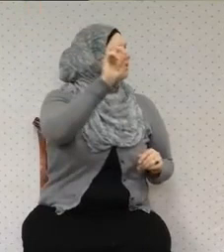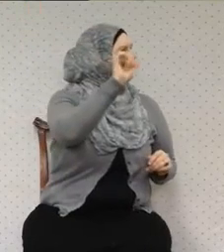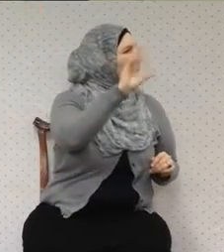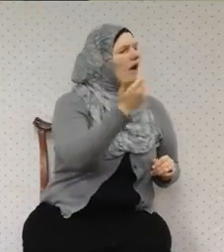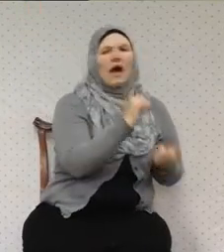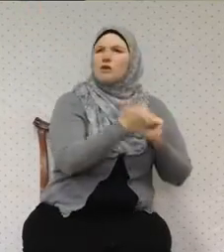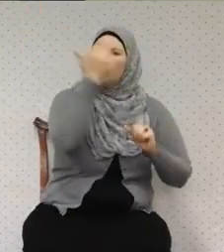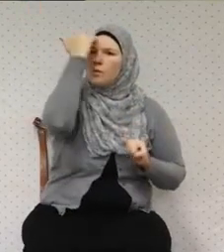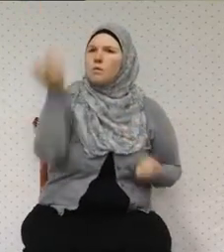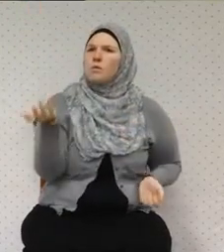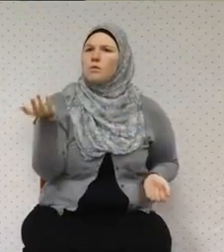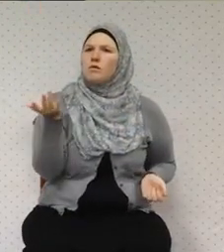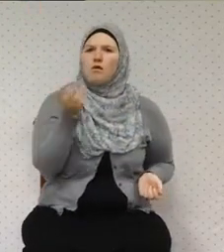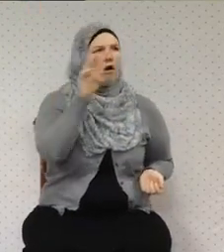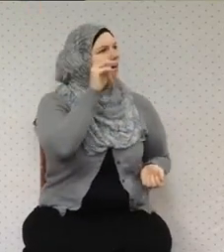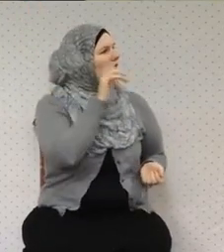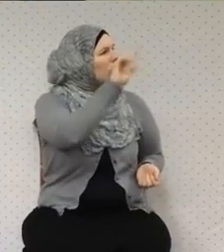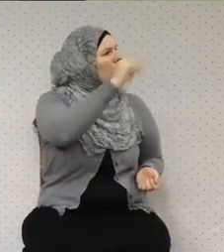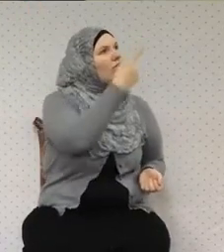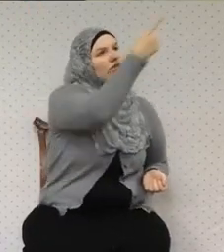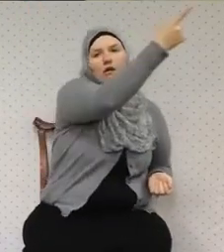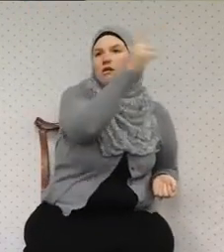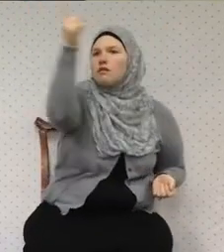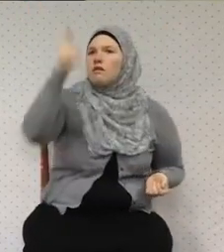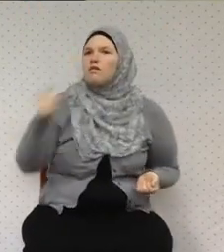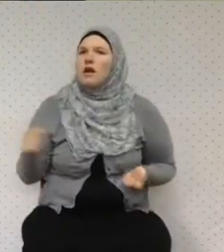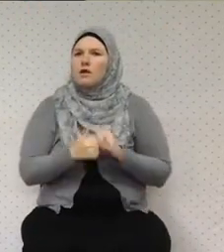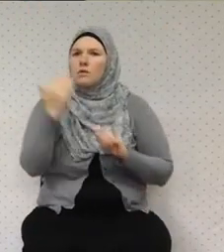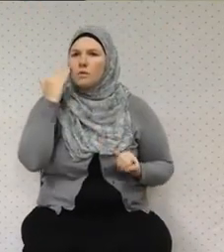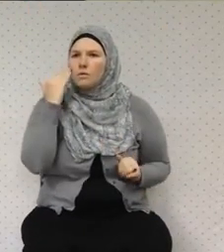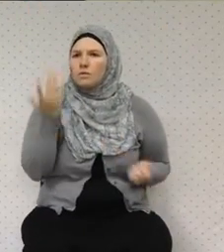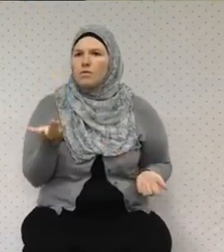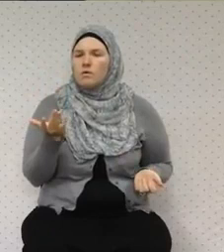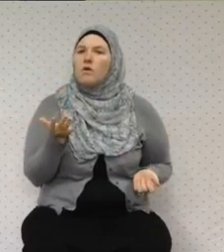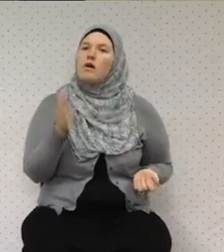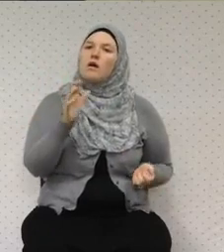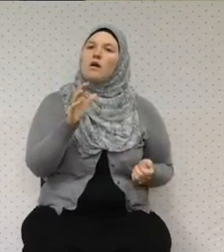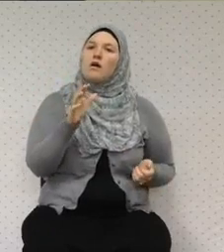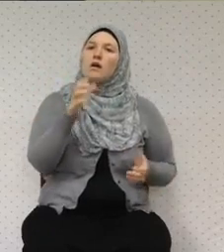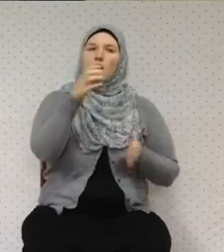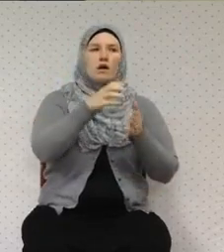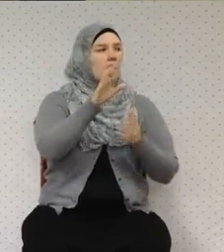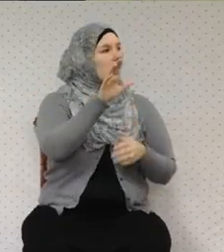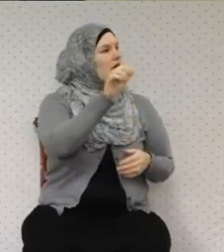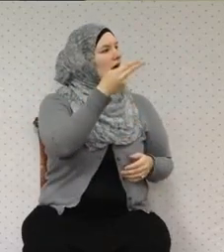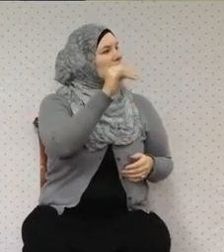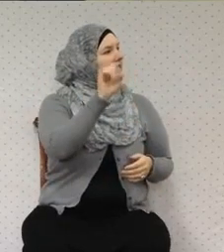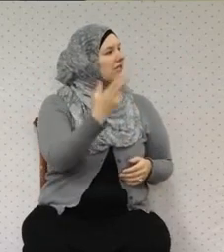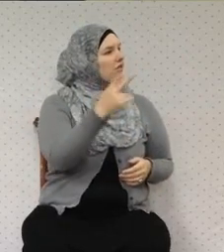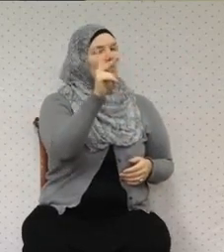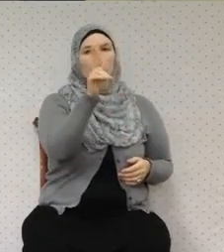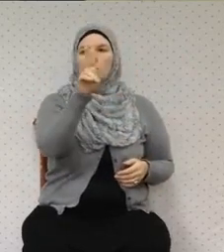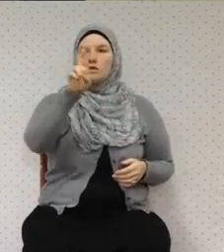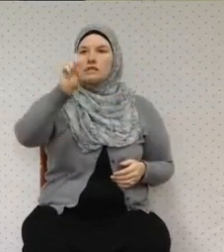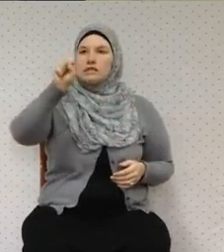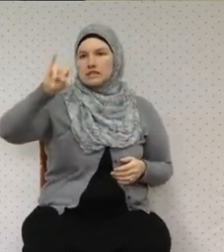Allah? How do we know where Allah is? The Hadith Qudsi explains. The Hadith Qudsi explains to